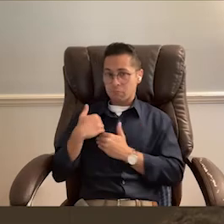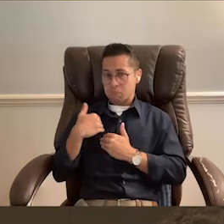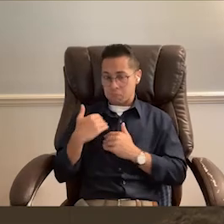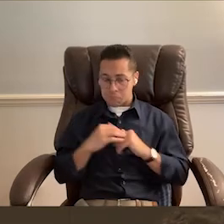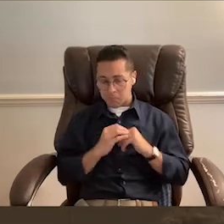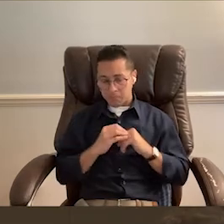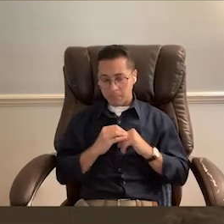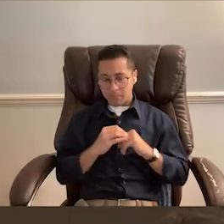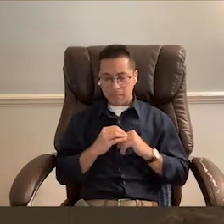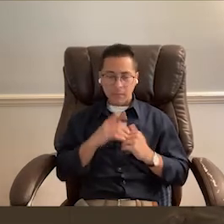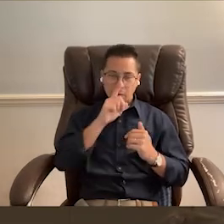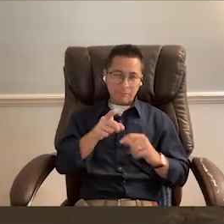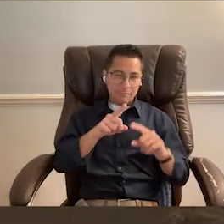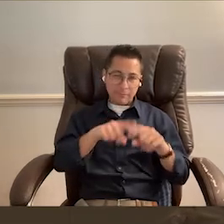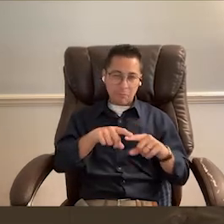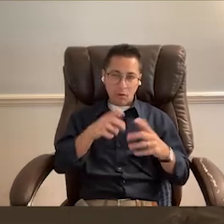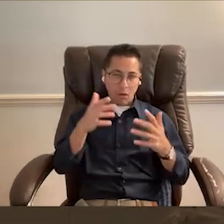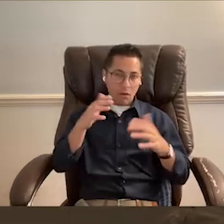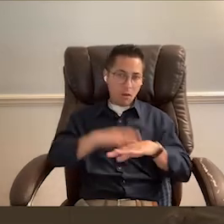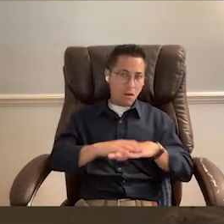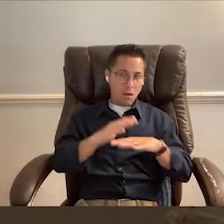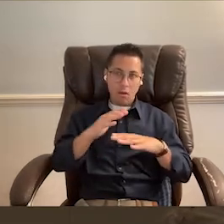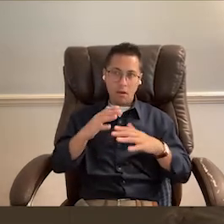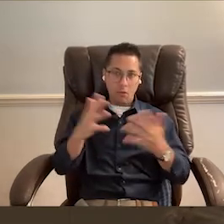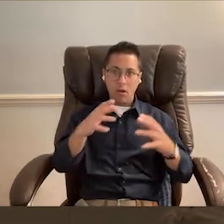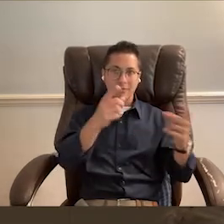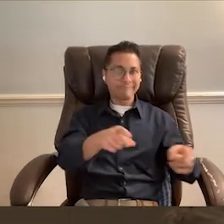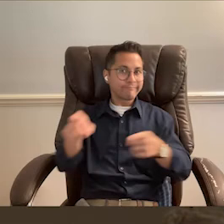they may release them back to you, or